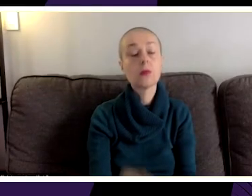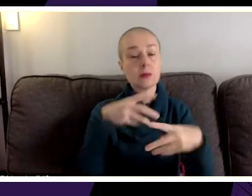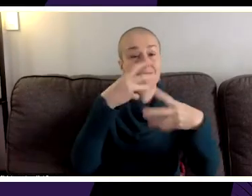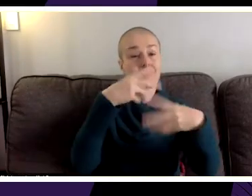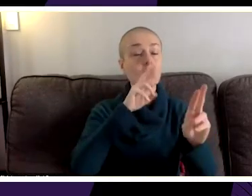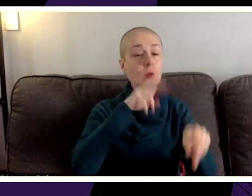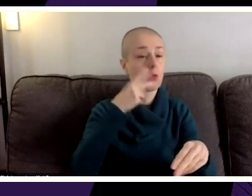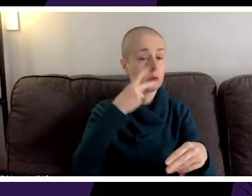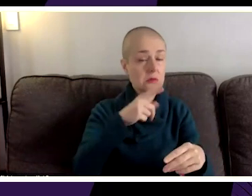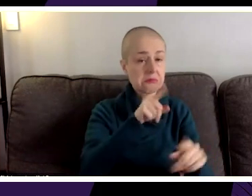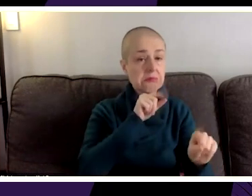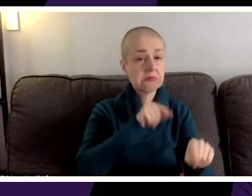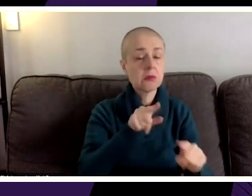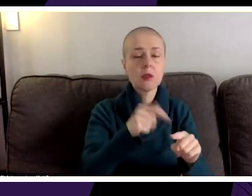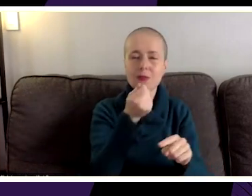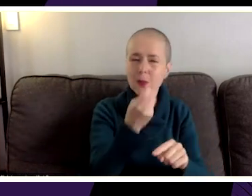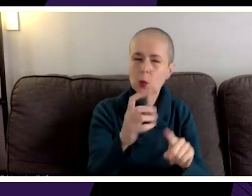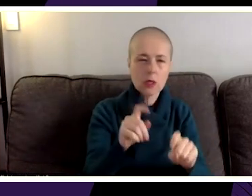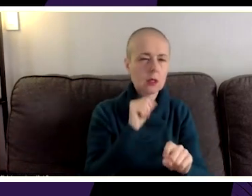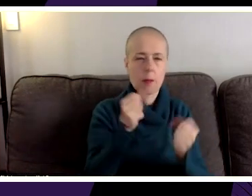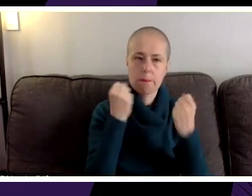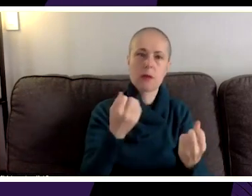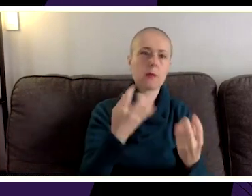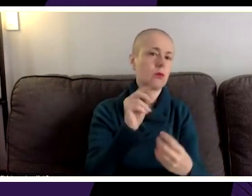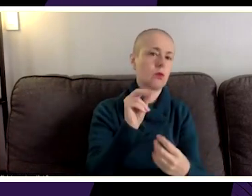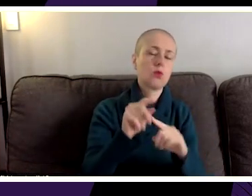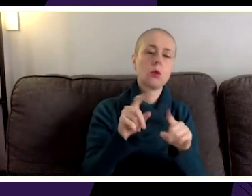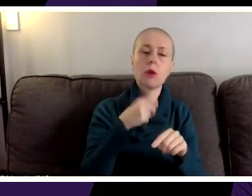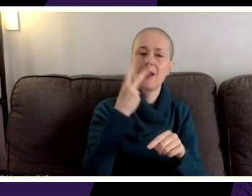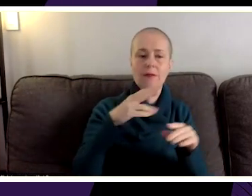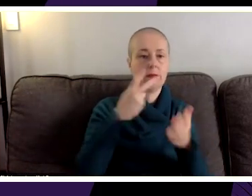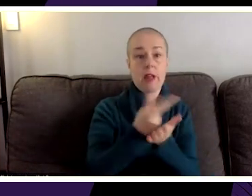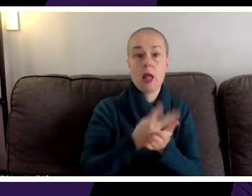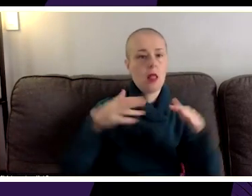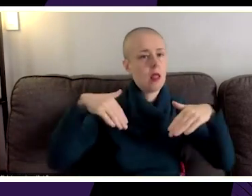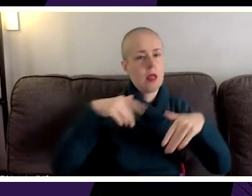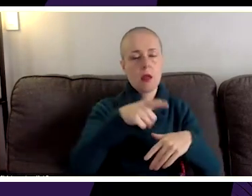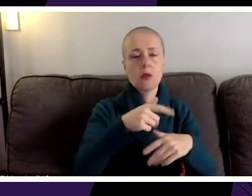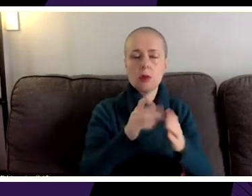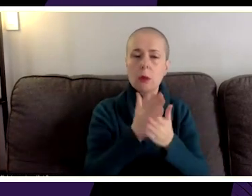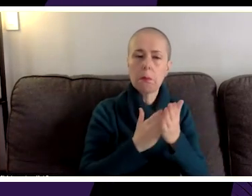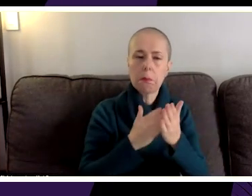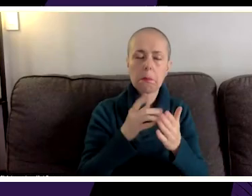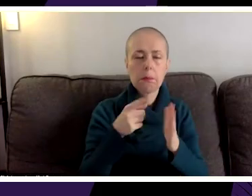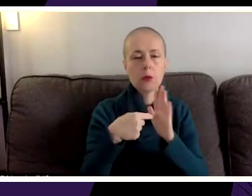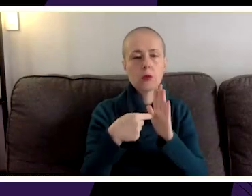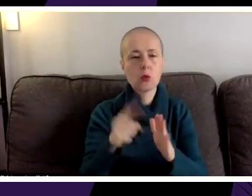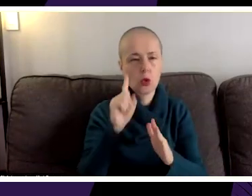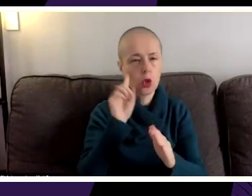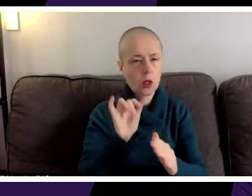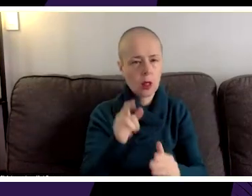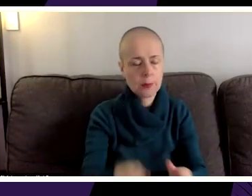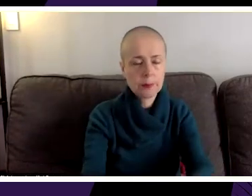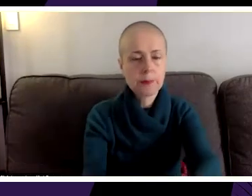we have very few tests, so we don't have any failing tests, which I have tested that before, but I can't show you now as the build will